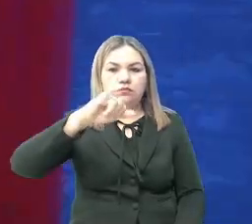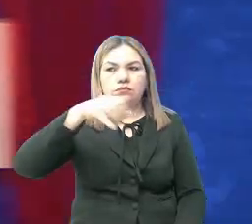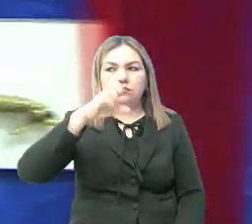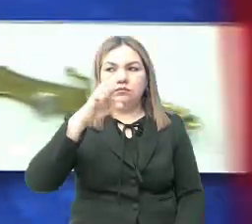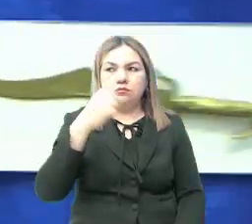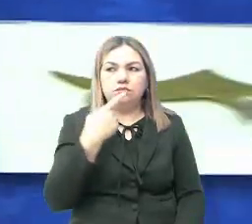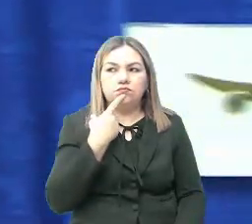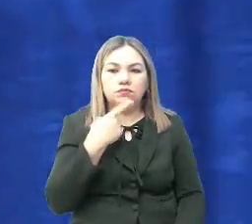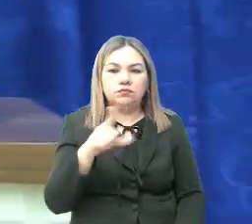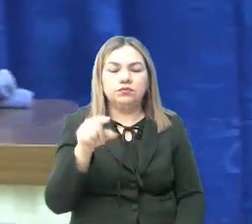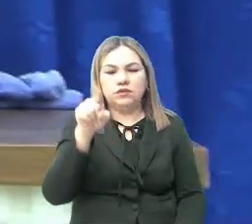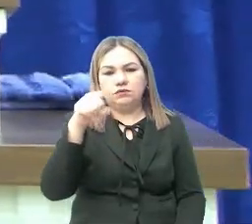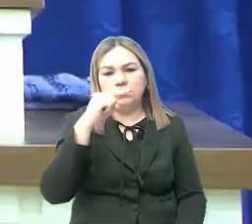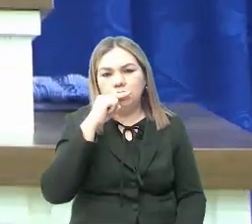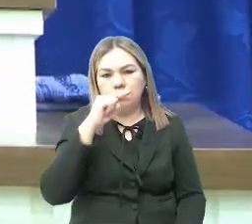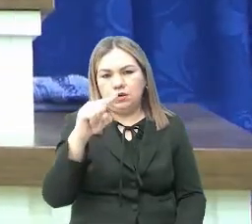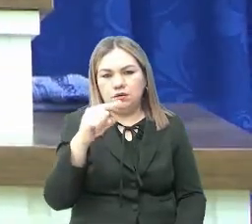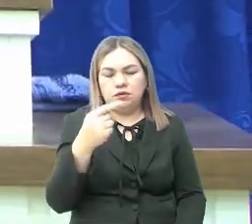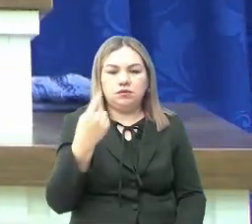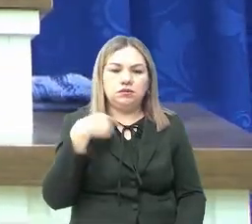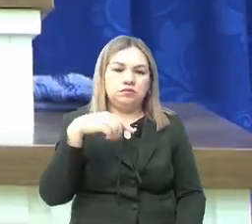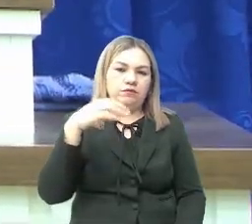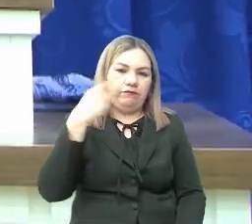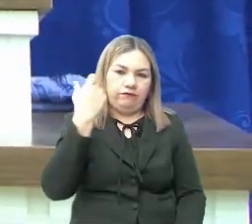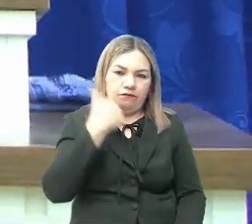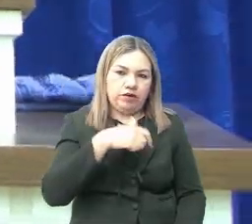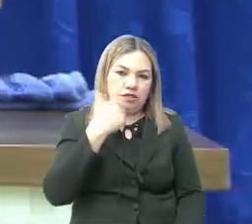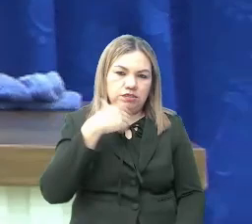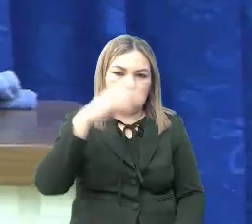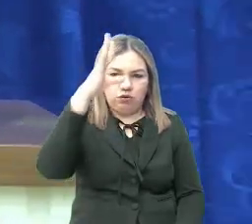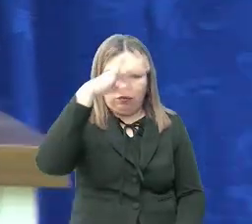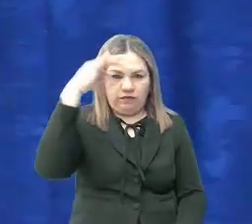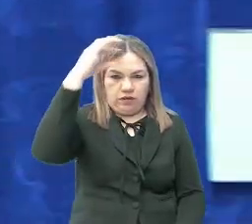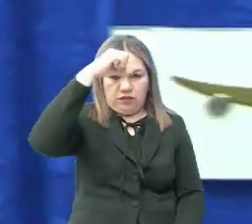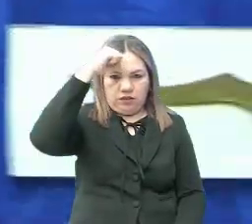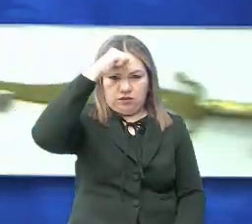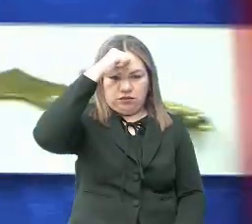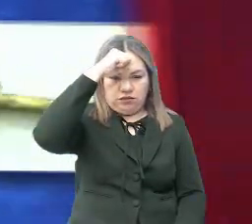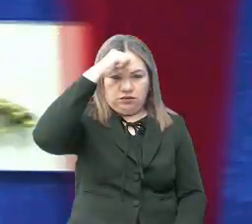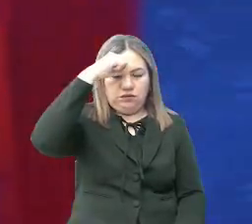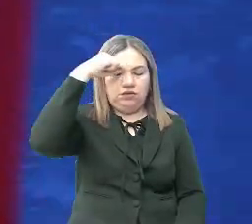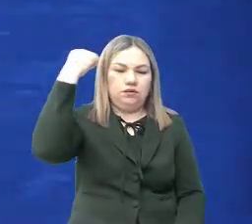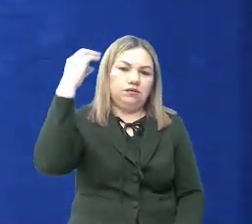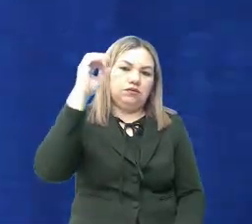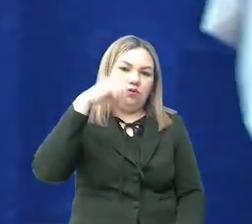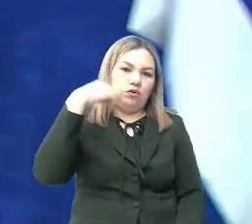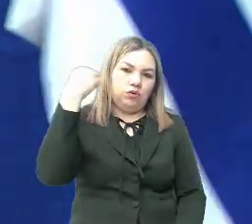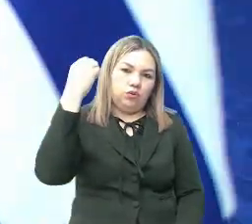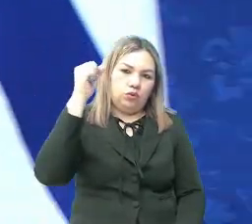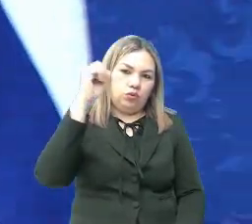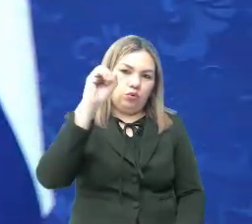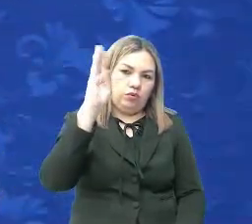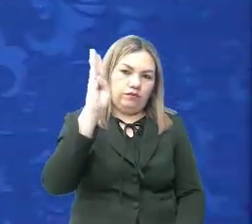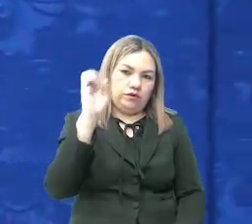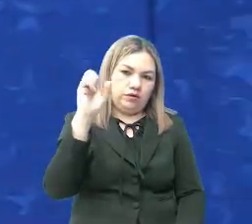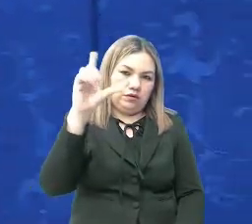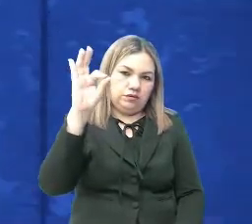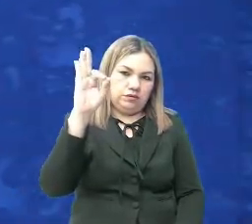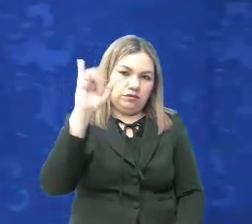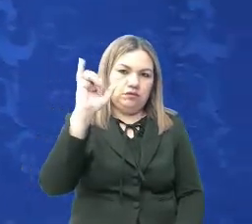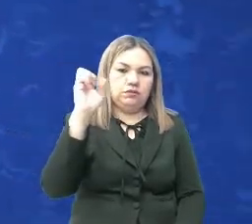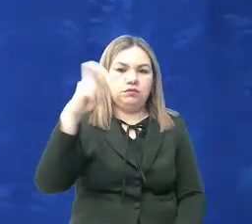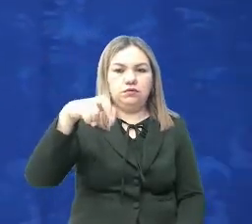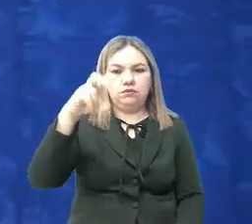says to you that you're doing wrong. You need to obey more. You need to surrender more to the word of the Lord. People are so used